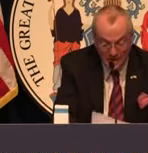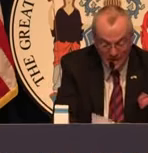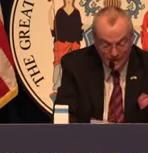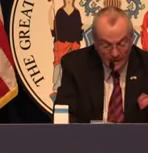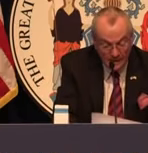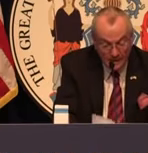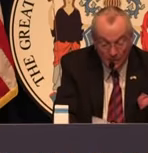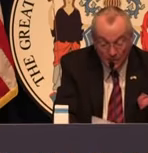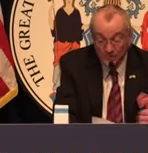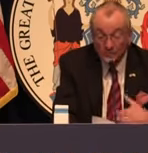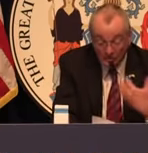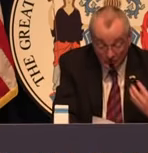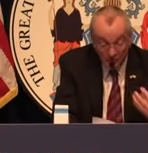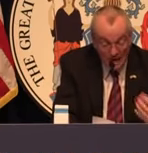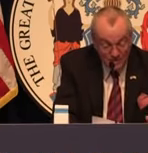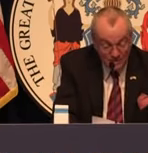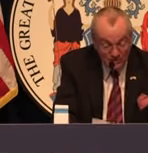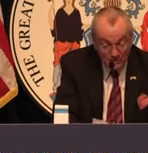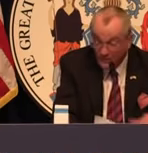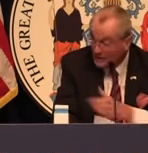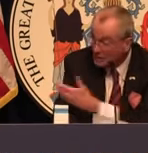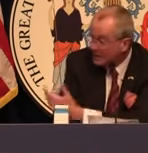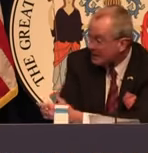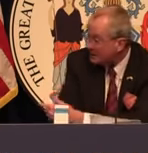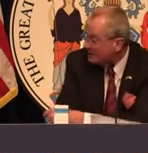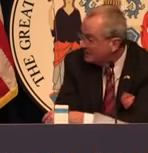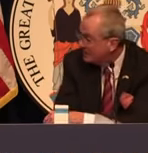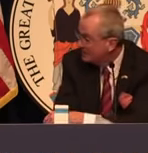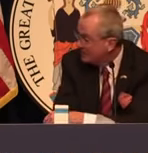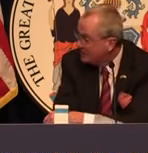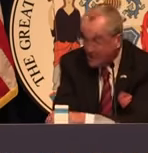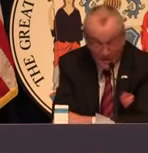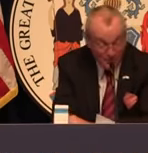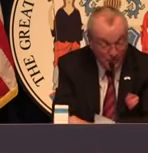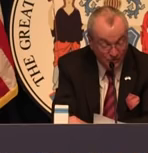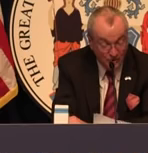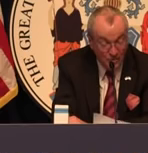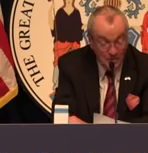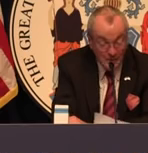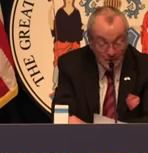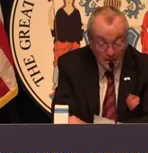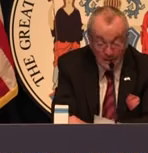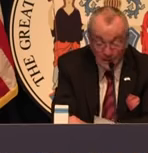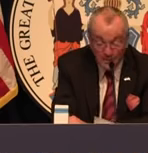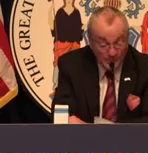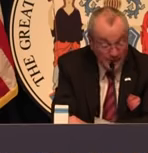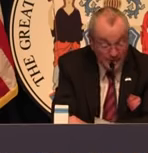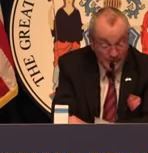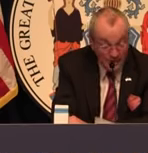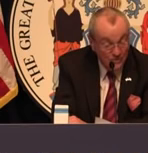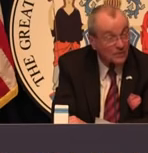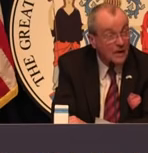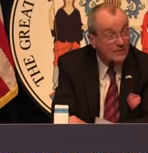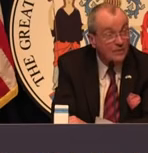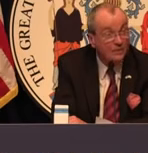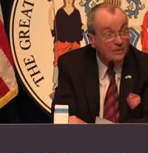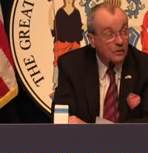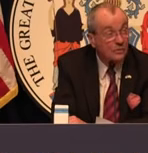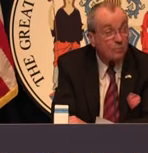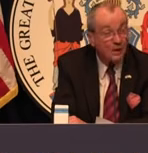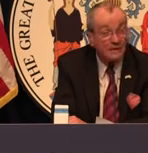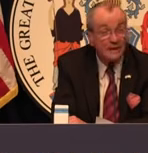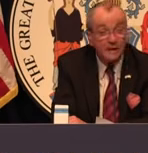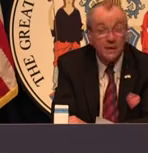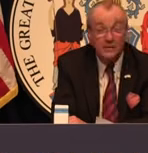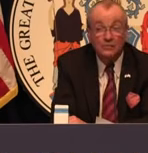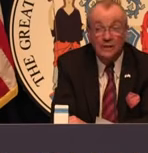walked away with a sense of optimism, as I think you and I heard from Tony Fauci a couple of weeks ago. I know there's a lot of folks who are